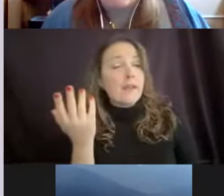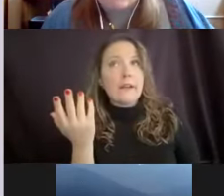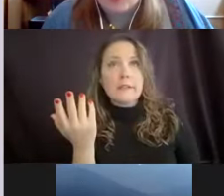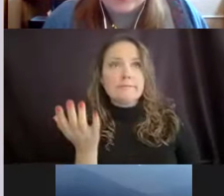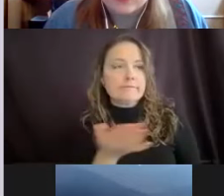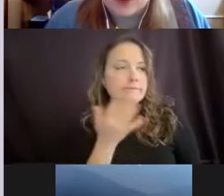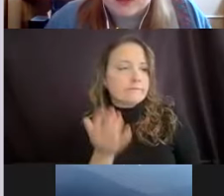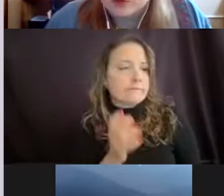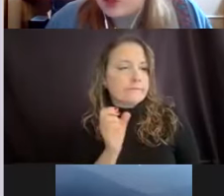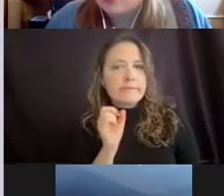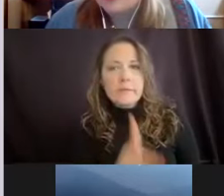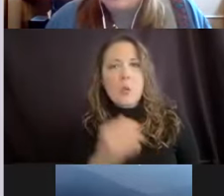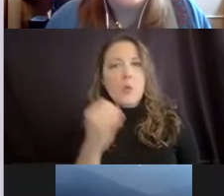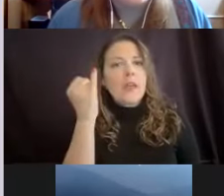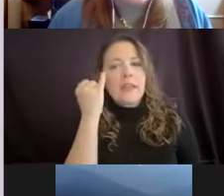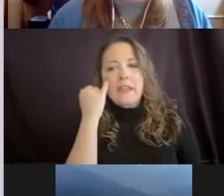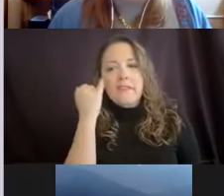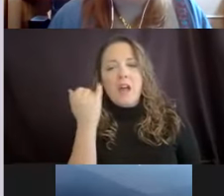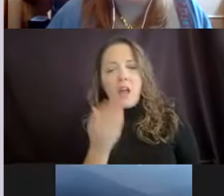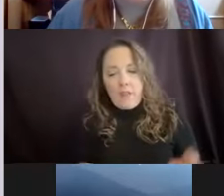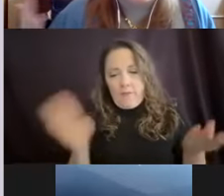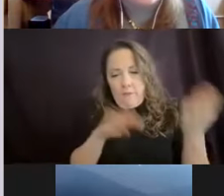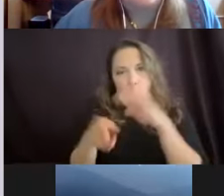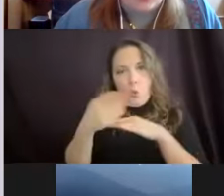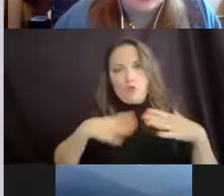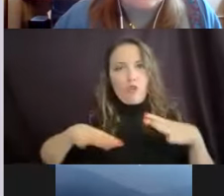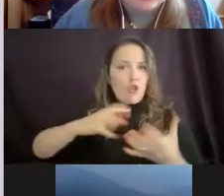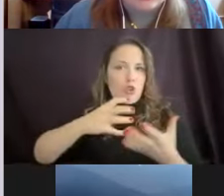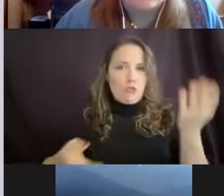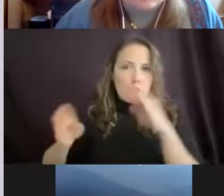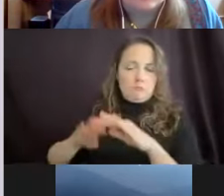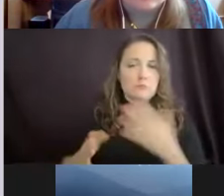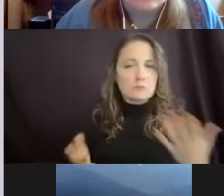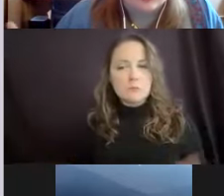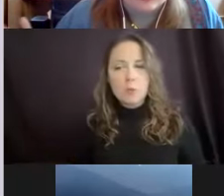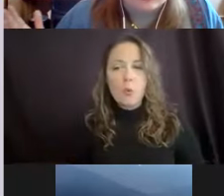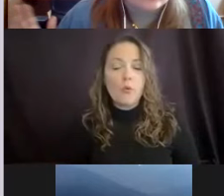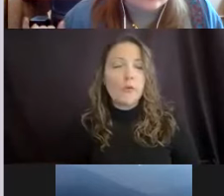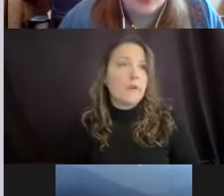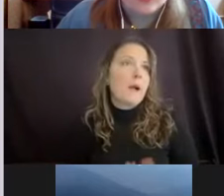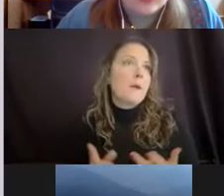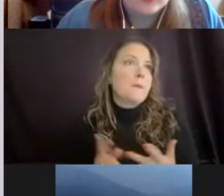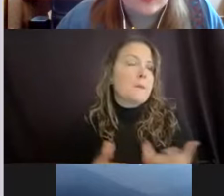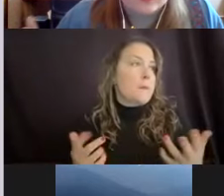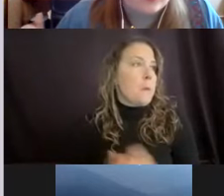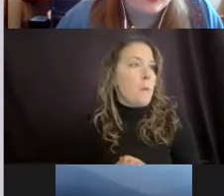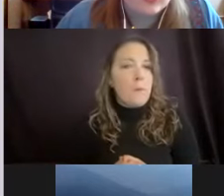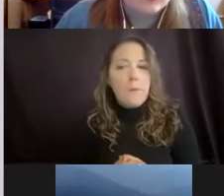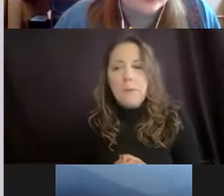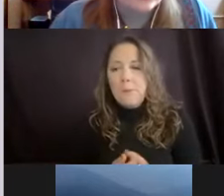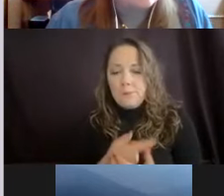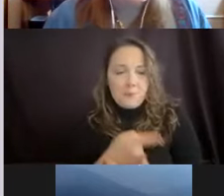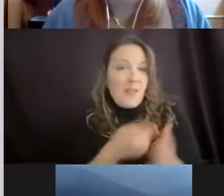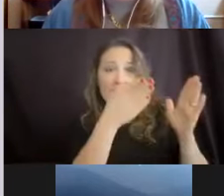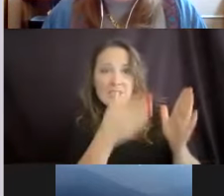I like fold this part of your laundry? Would you want me to call this